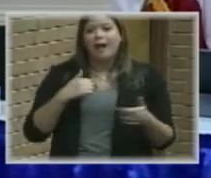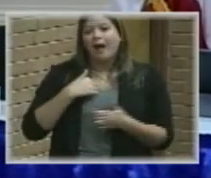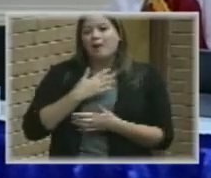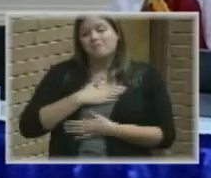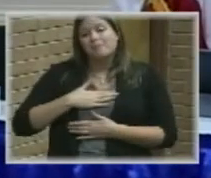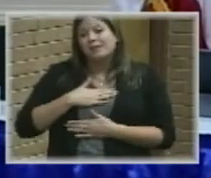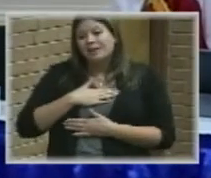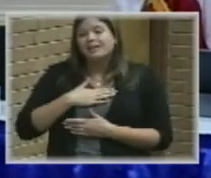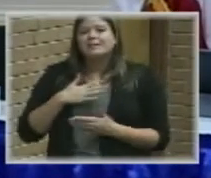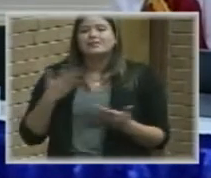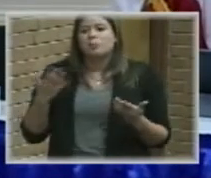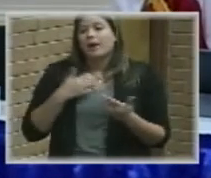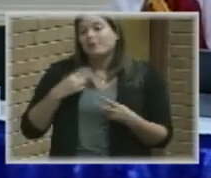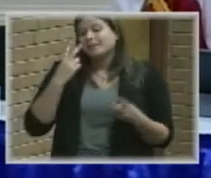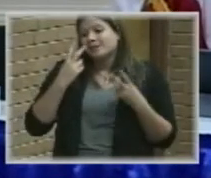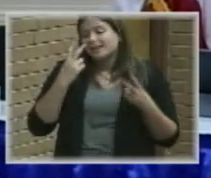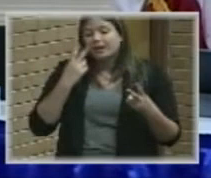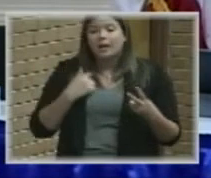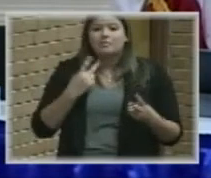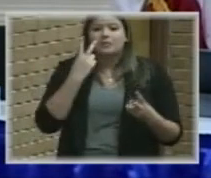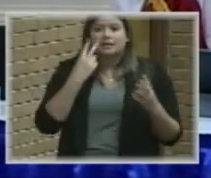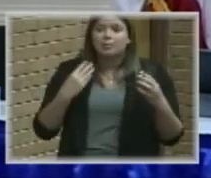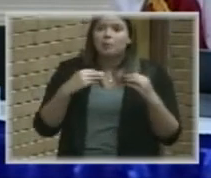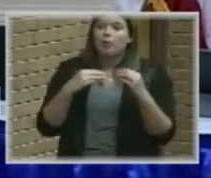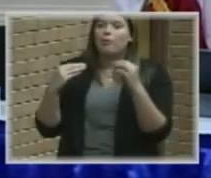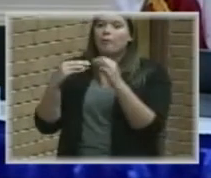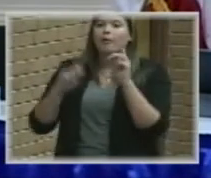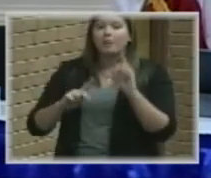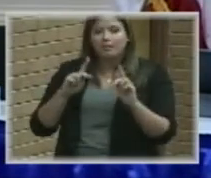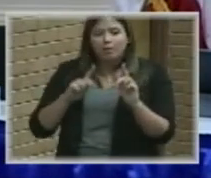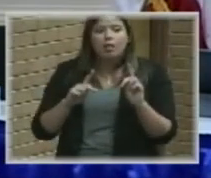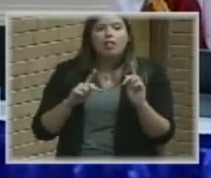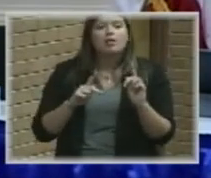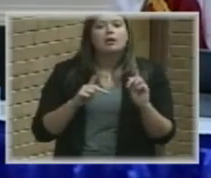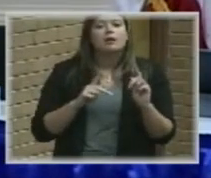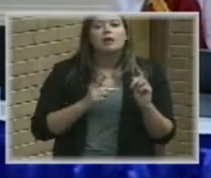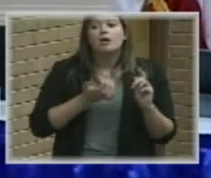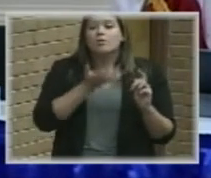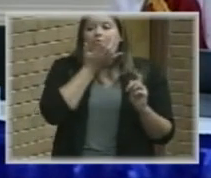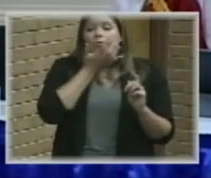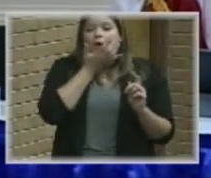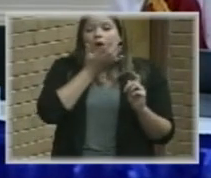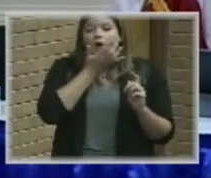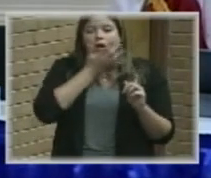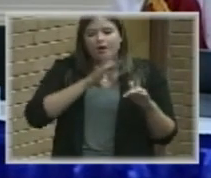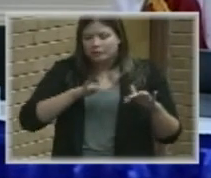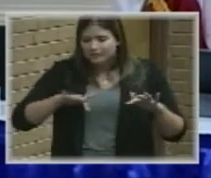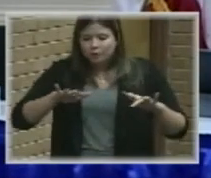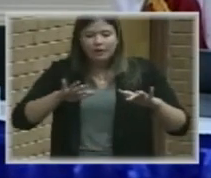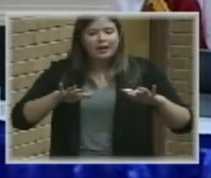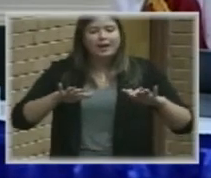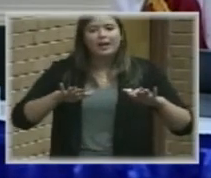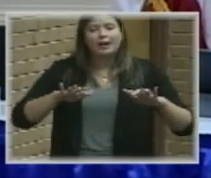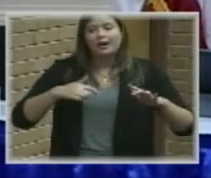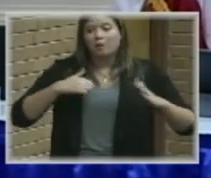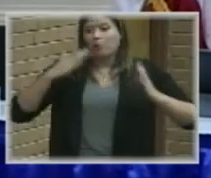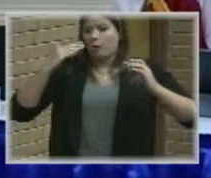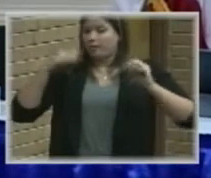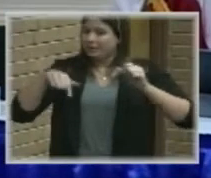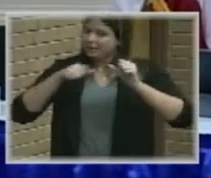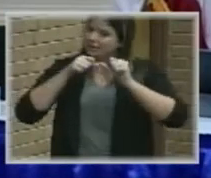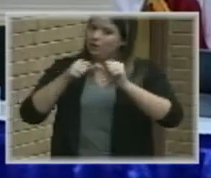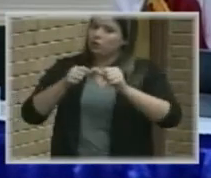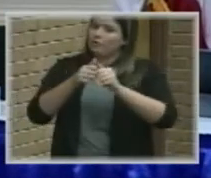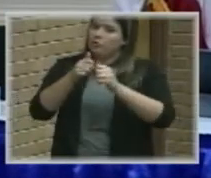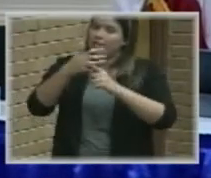pleased because I'm seeing more and more people putting their lawn debris, and I hope this carries over to the